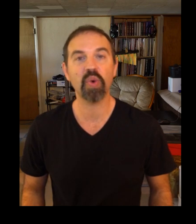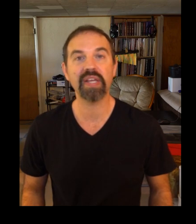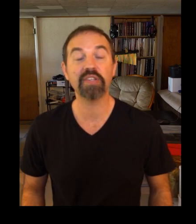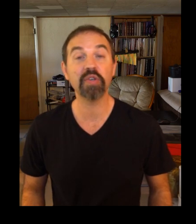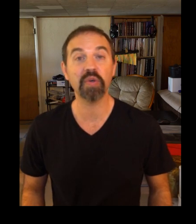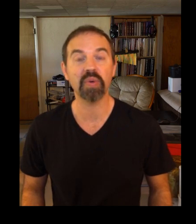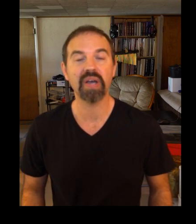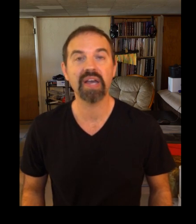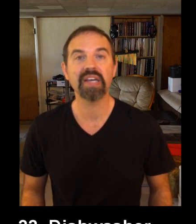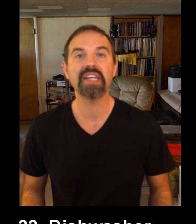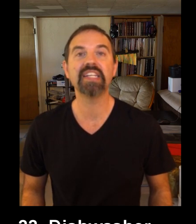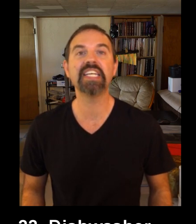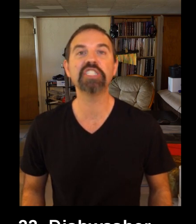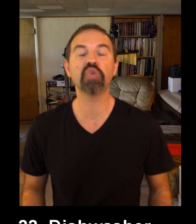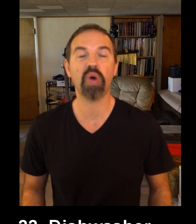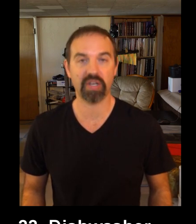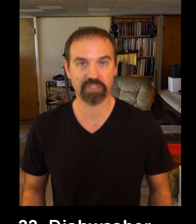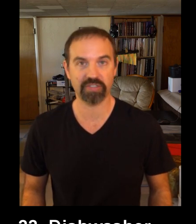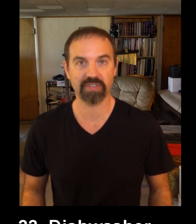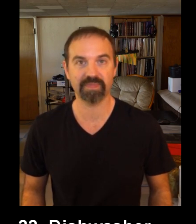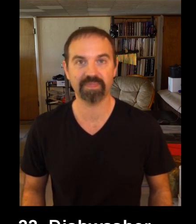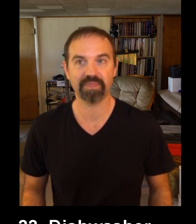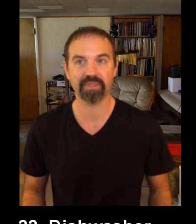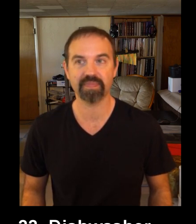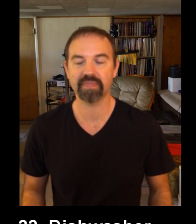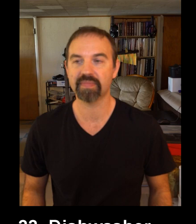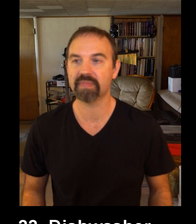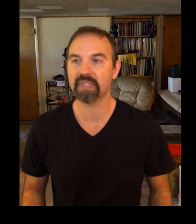Number 22, dishwasher.